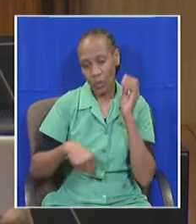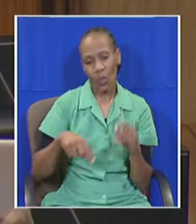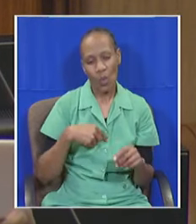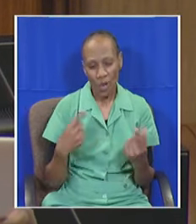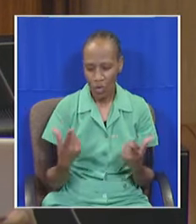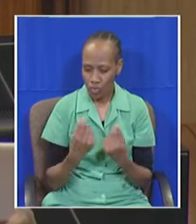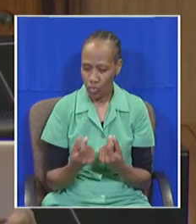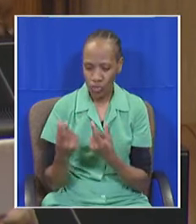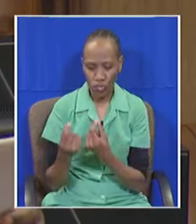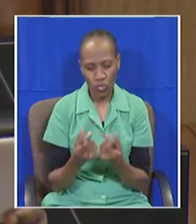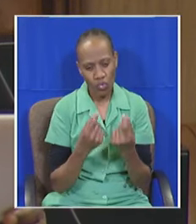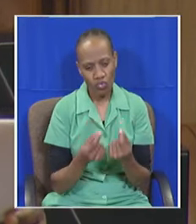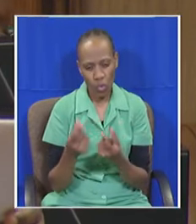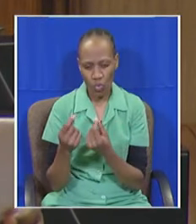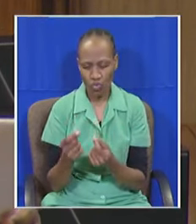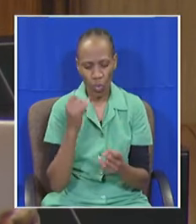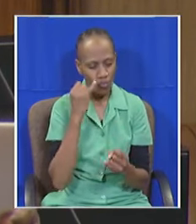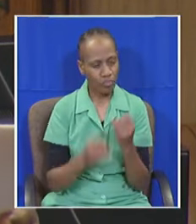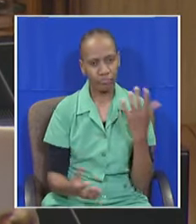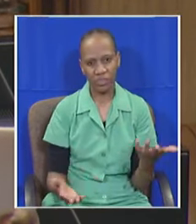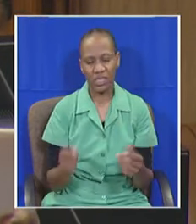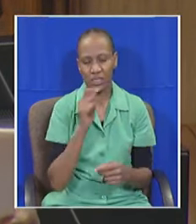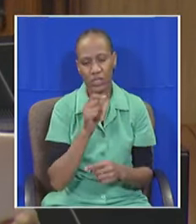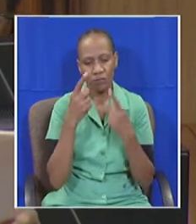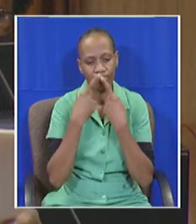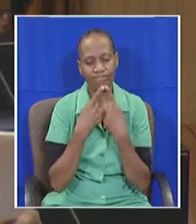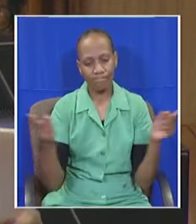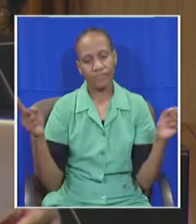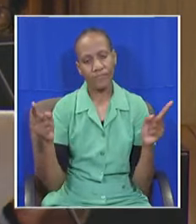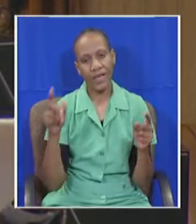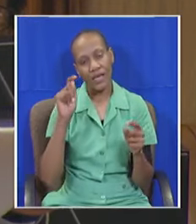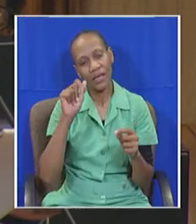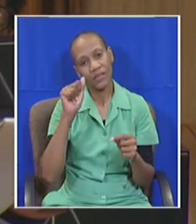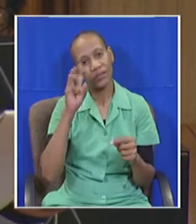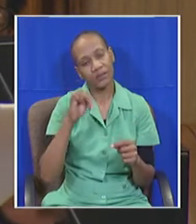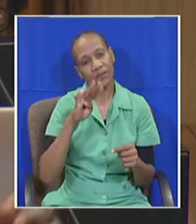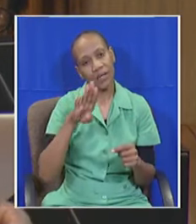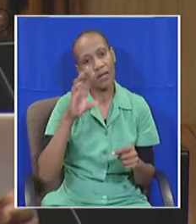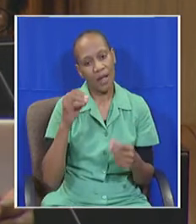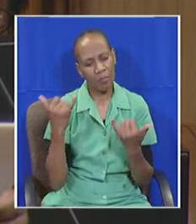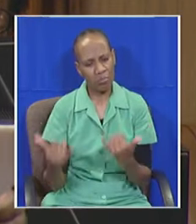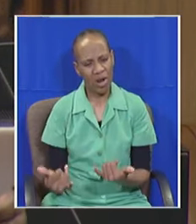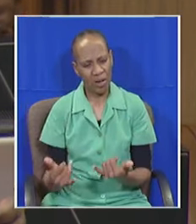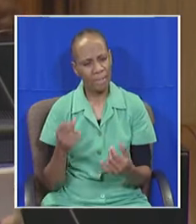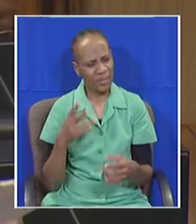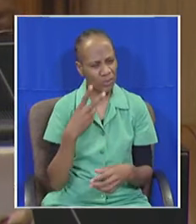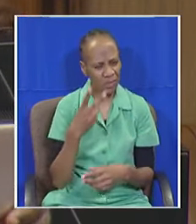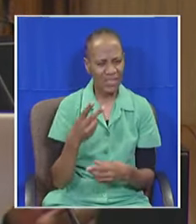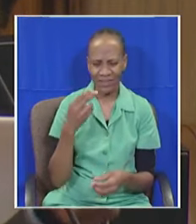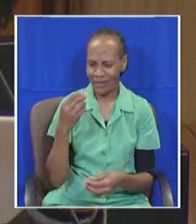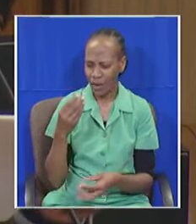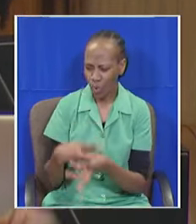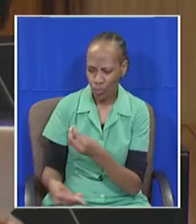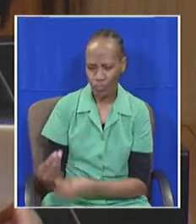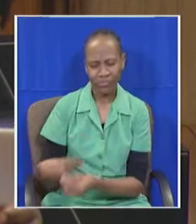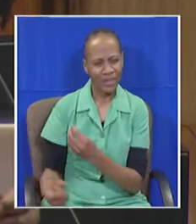a serious transgression to use O.R. Tambo under this administration where the only currency is betrayal and treachery. With